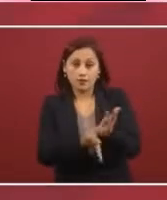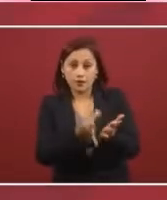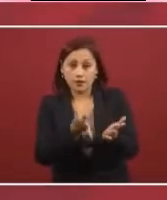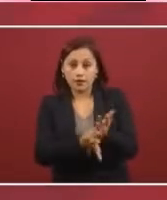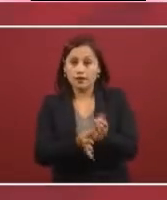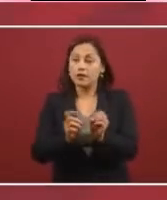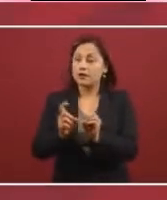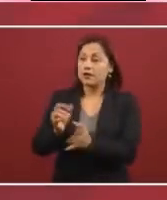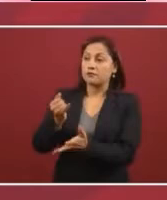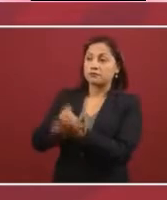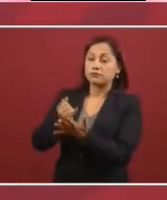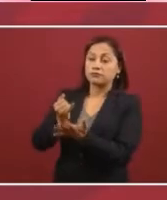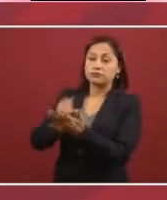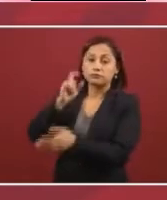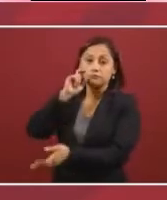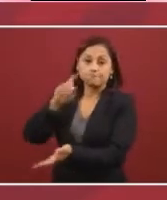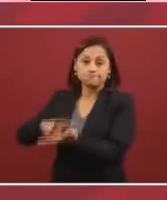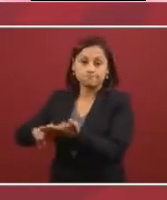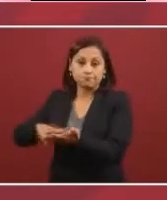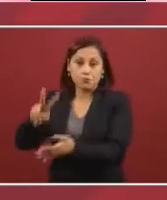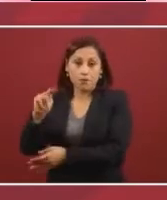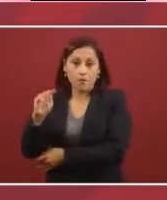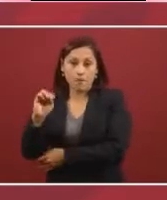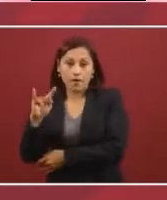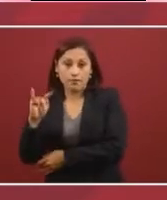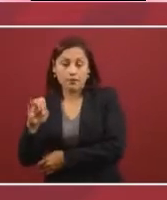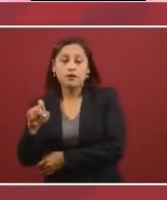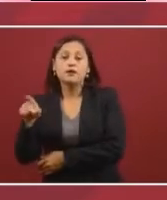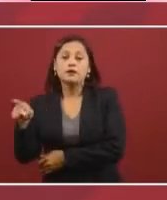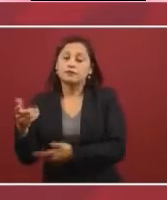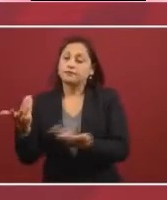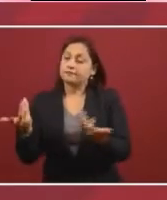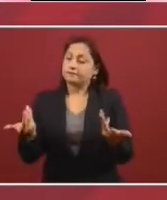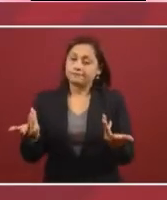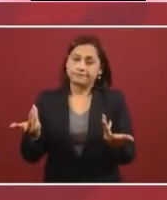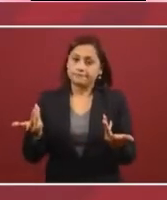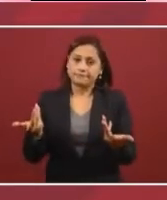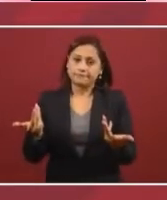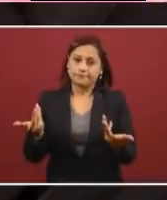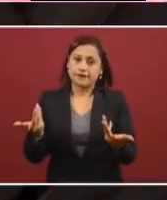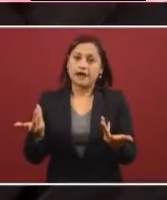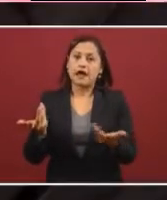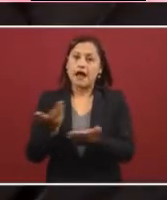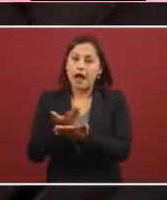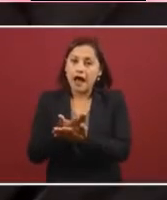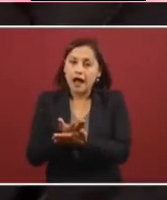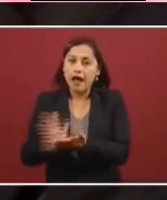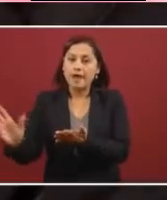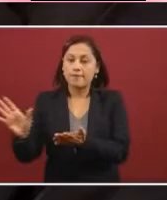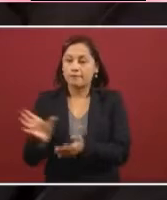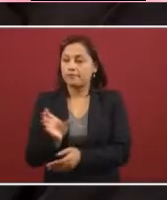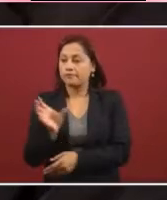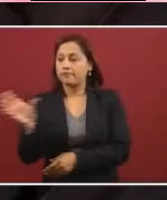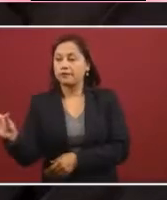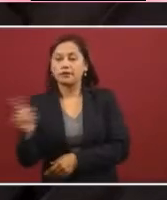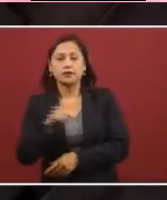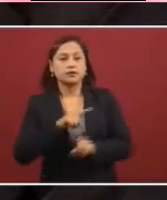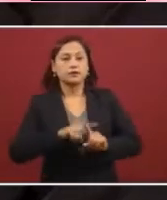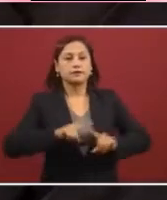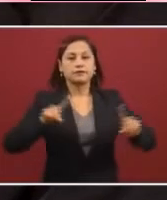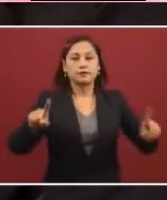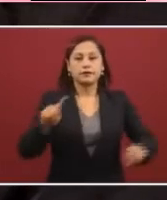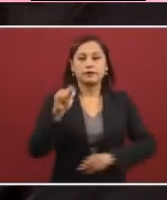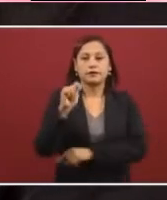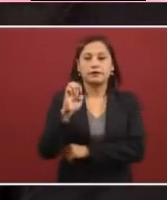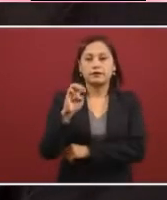decisions that have nothing to do with the treaty in a direct manner of